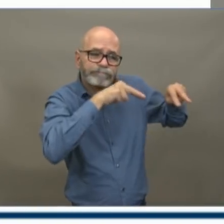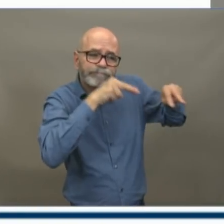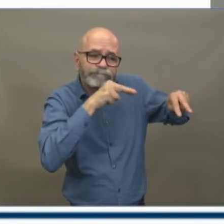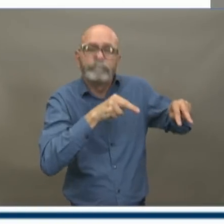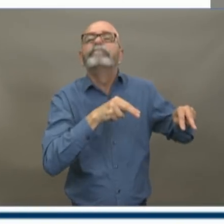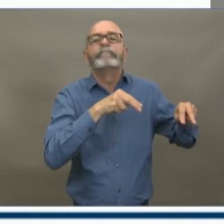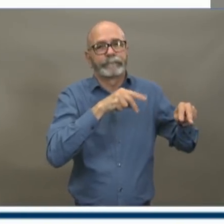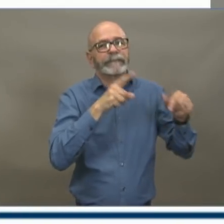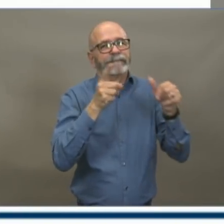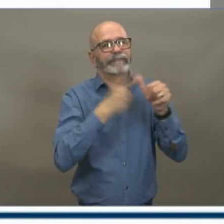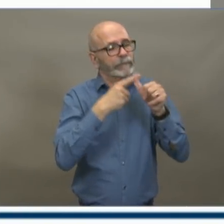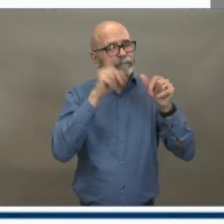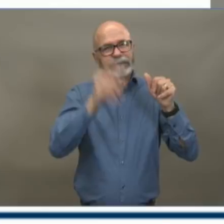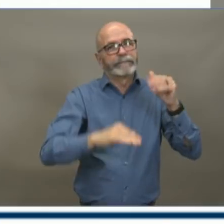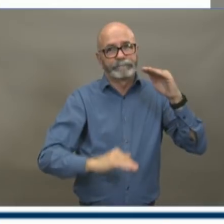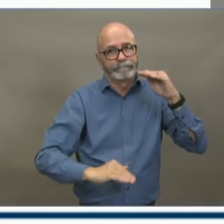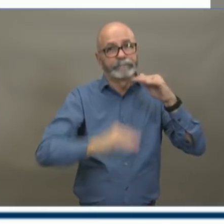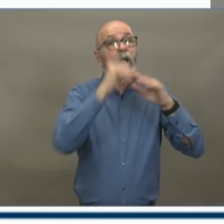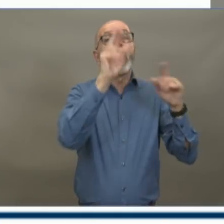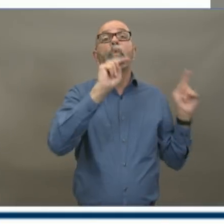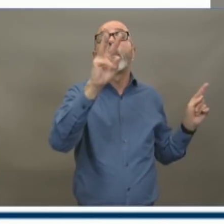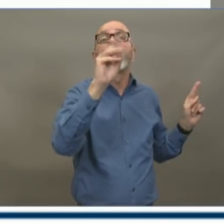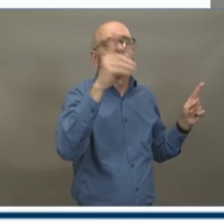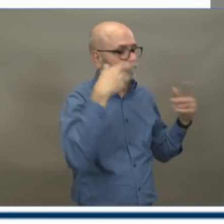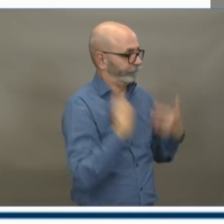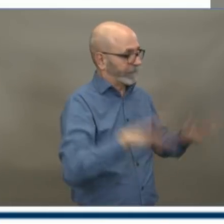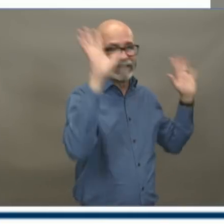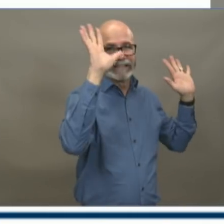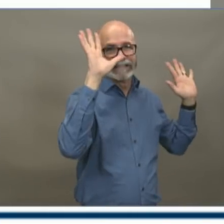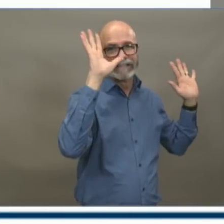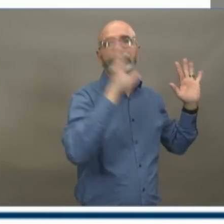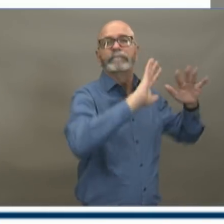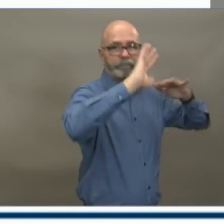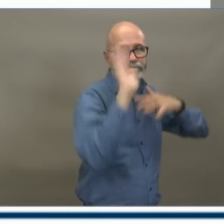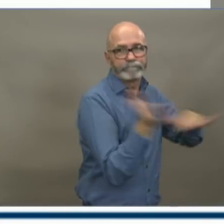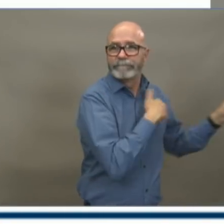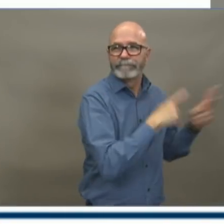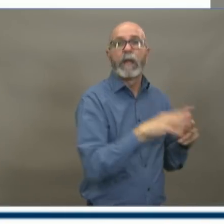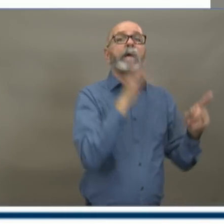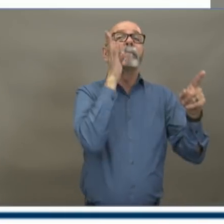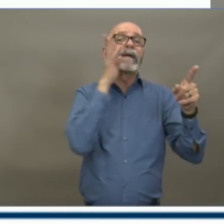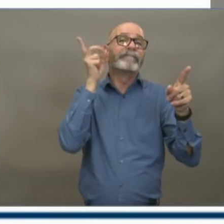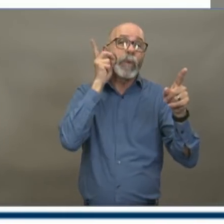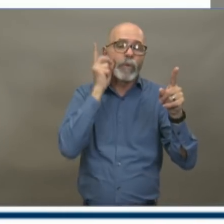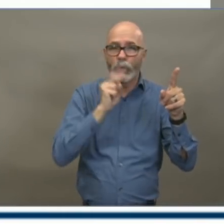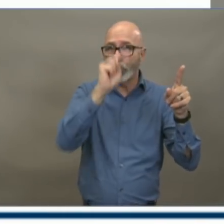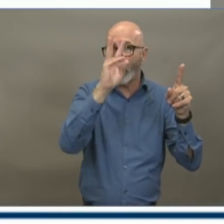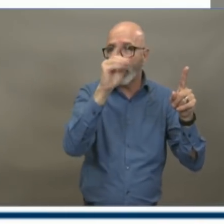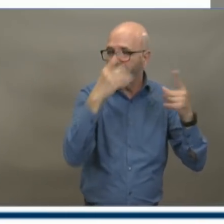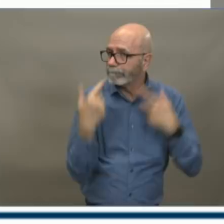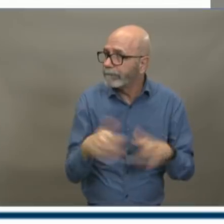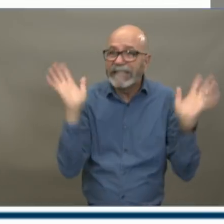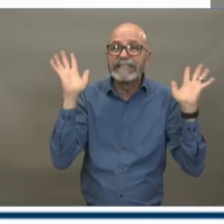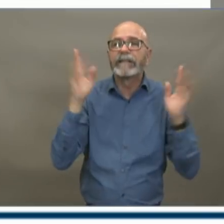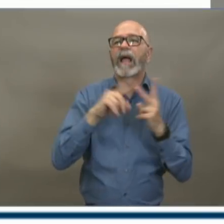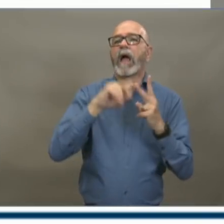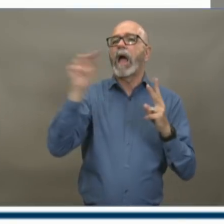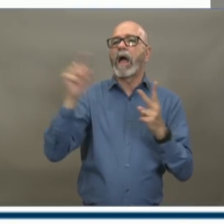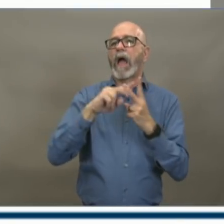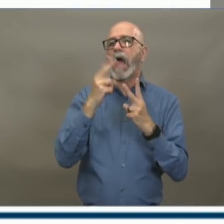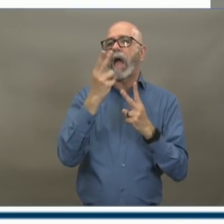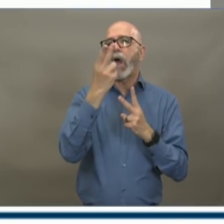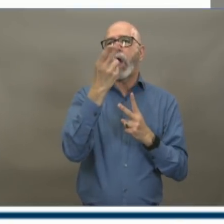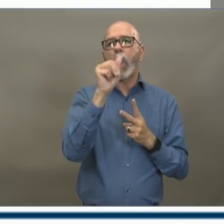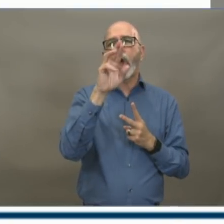their Halifax and Bedford campuses, Harbourstone Enhanced Care, Ocean View Continuing Care Centre, and